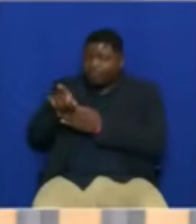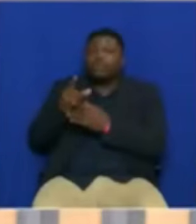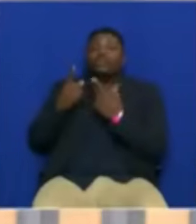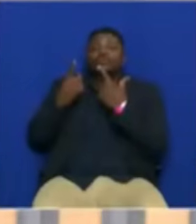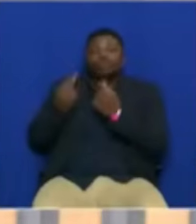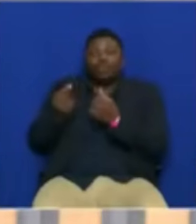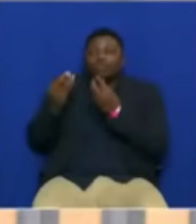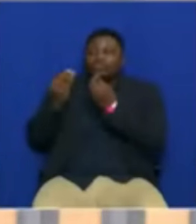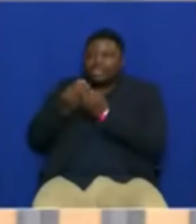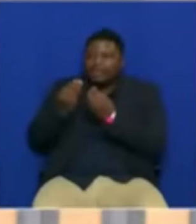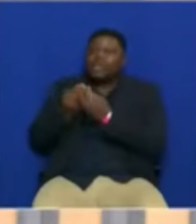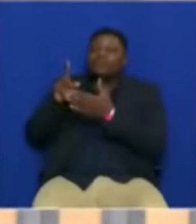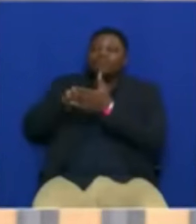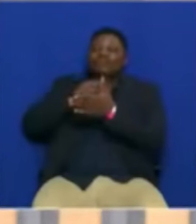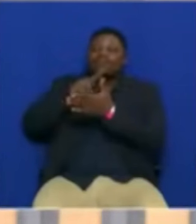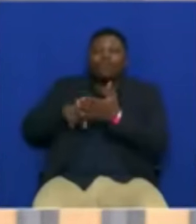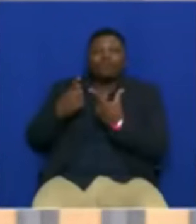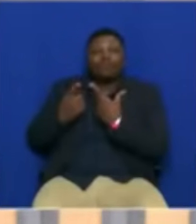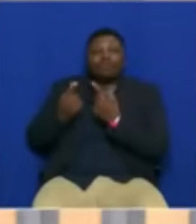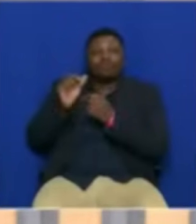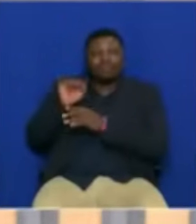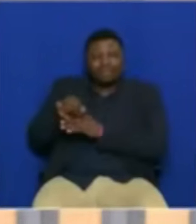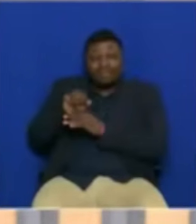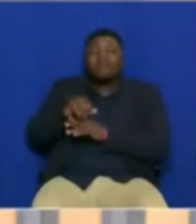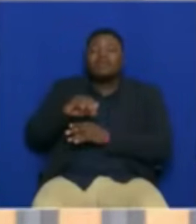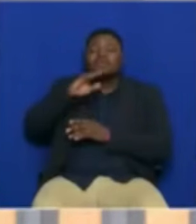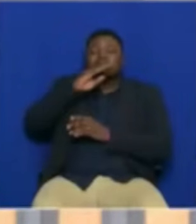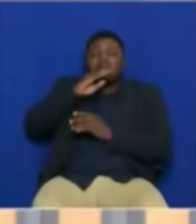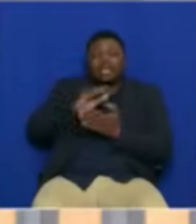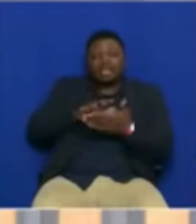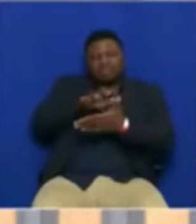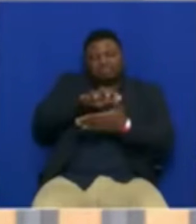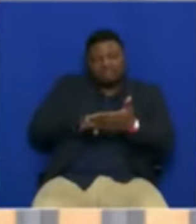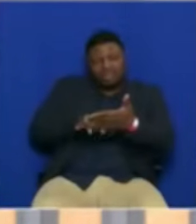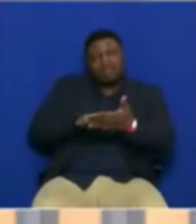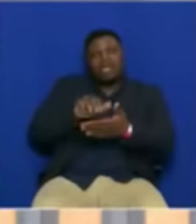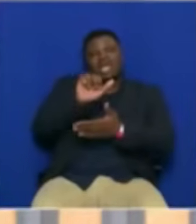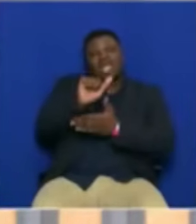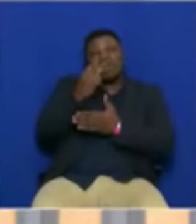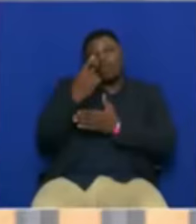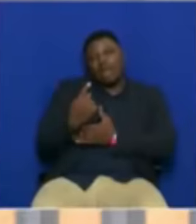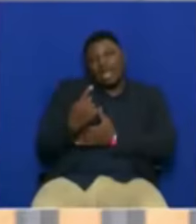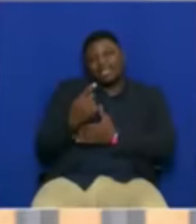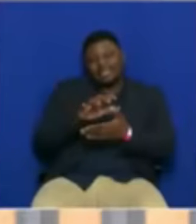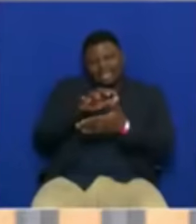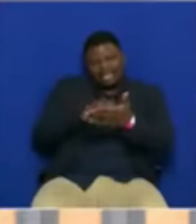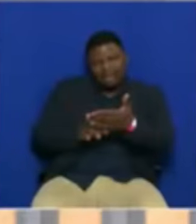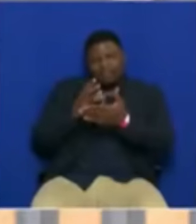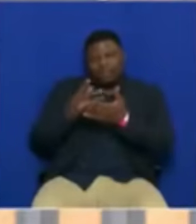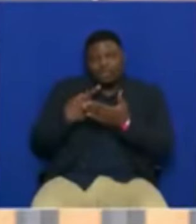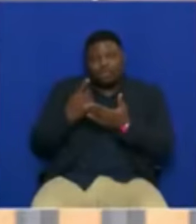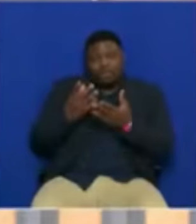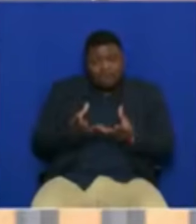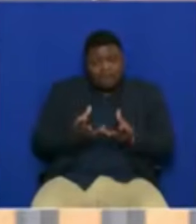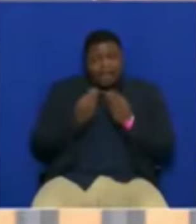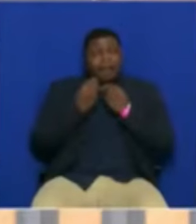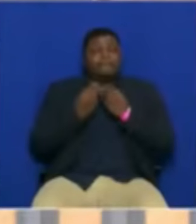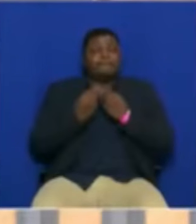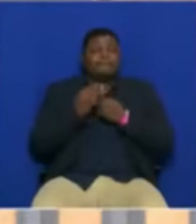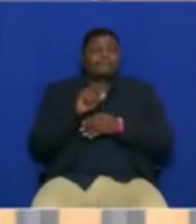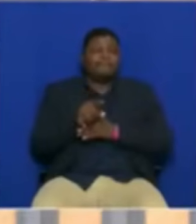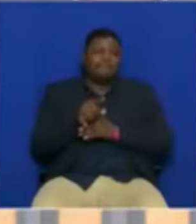A1 after the briefing by your chief, which I'm sure did not tell you much. You then get